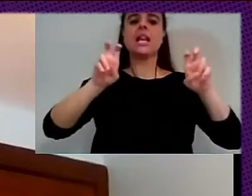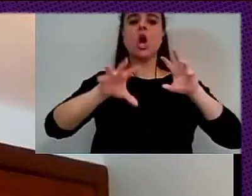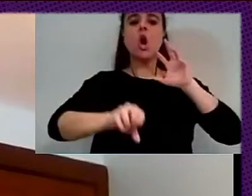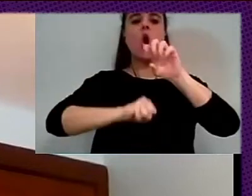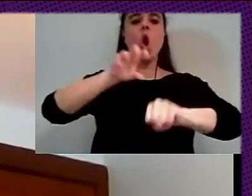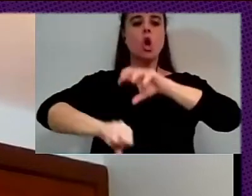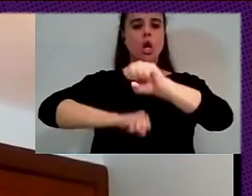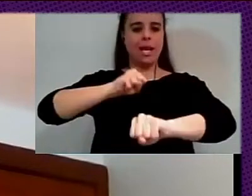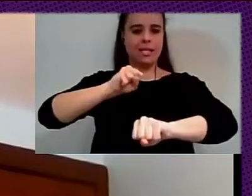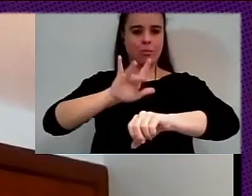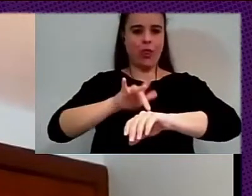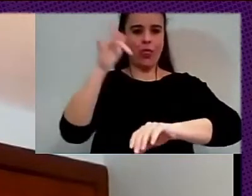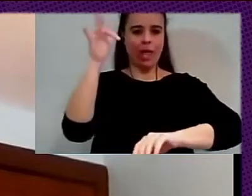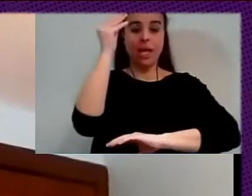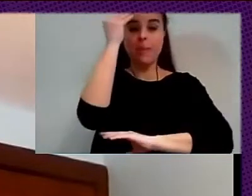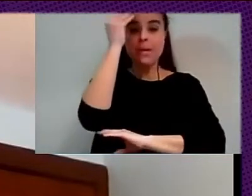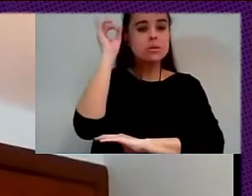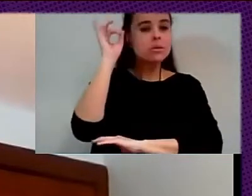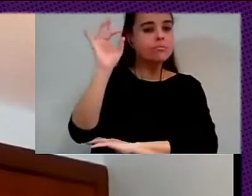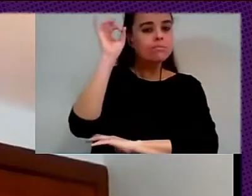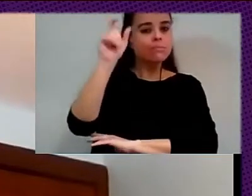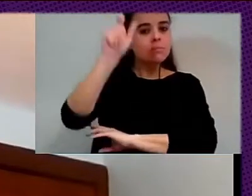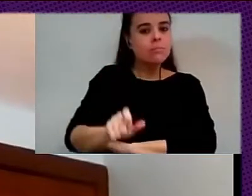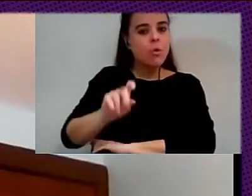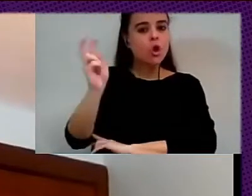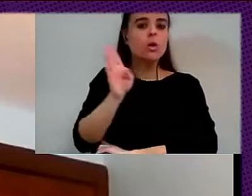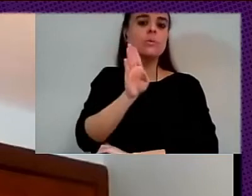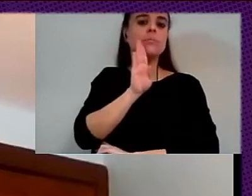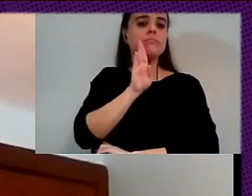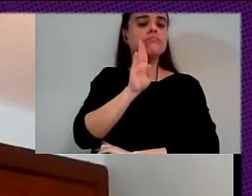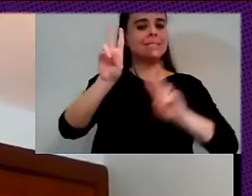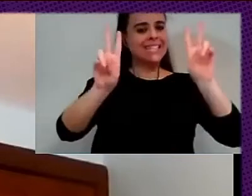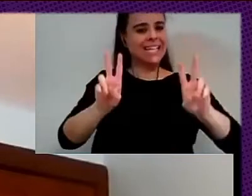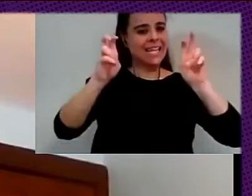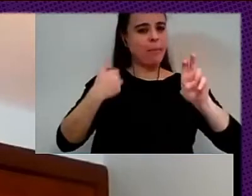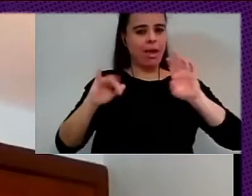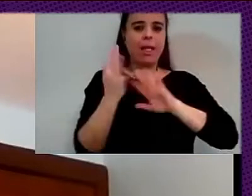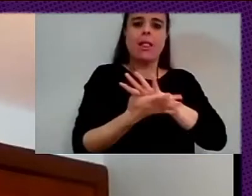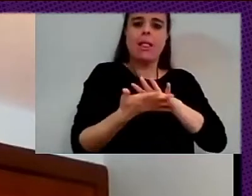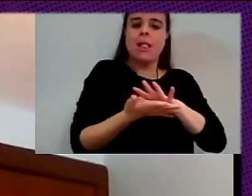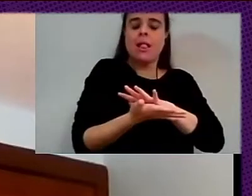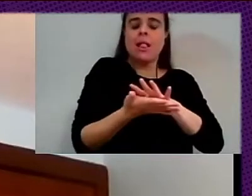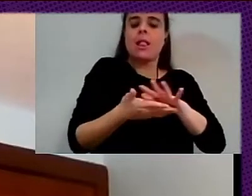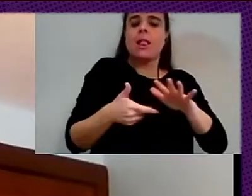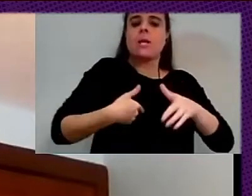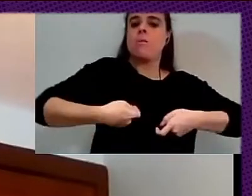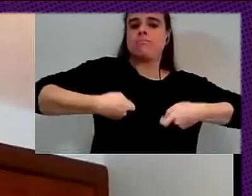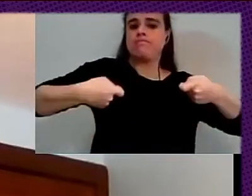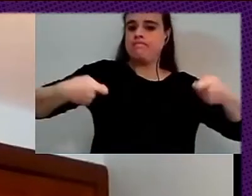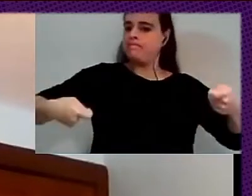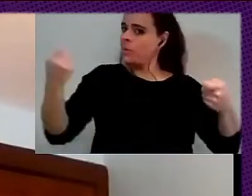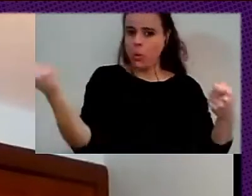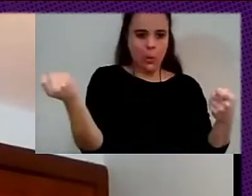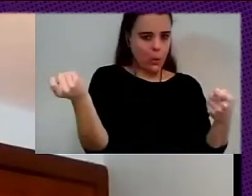speakers, so I won't do too much on that. To talk a little bit then about regulation and the